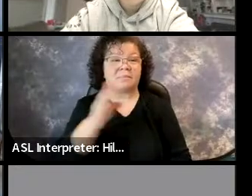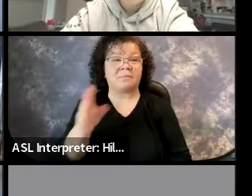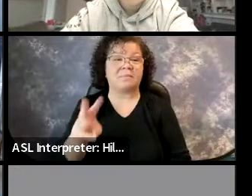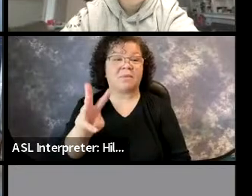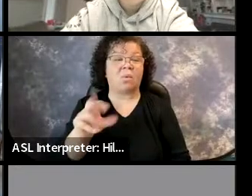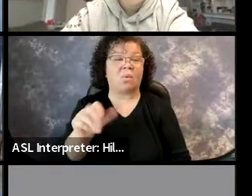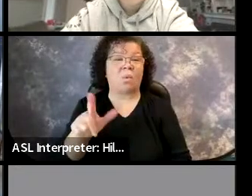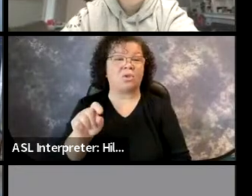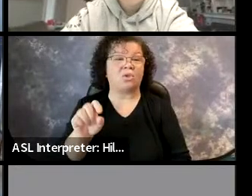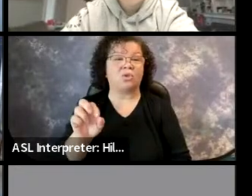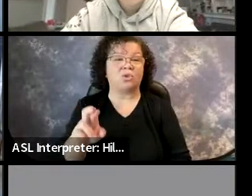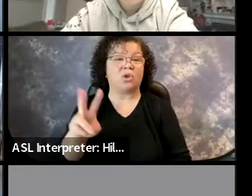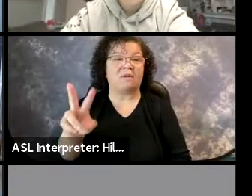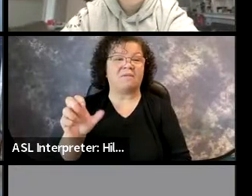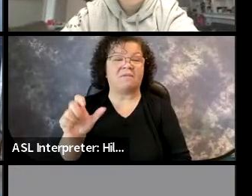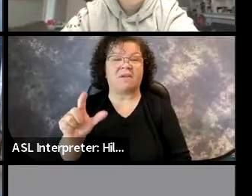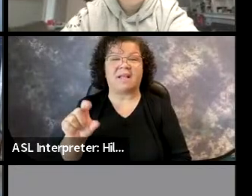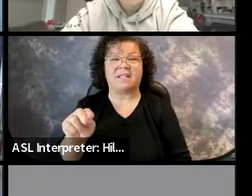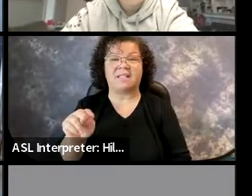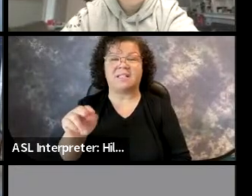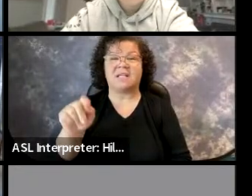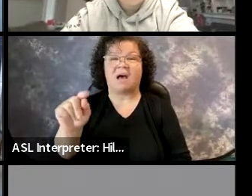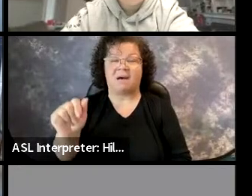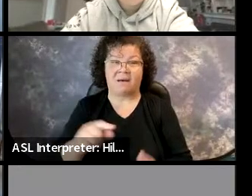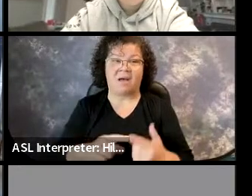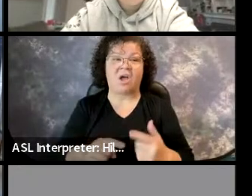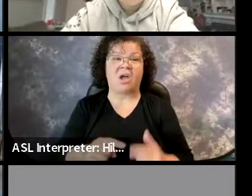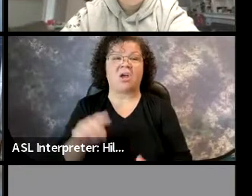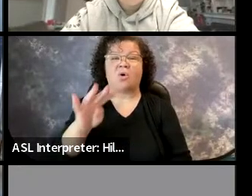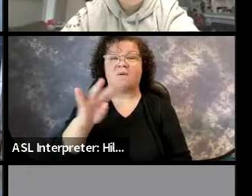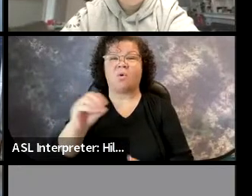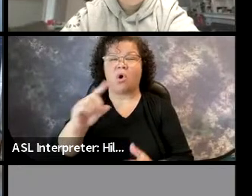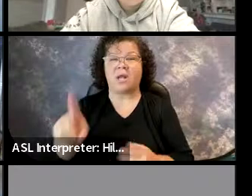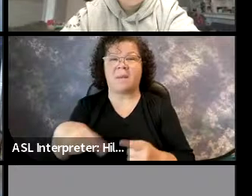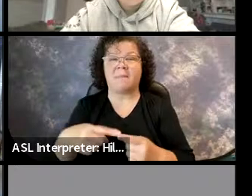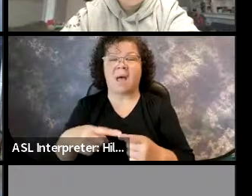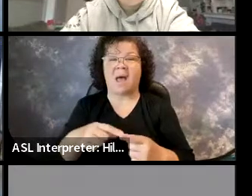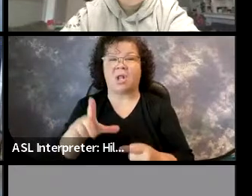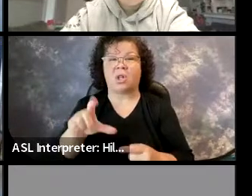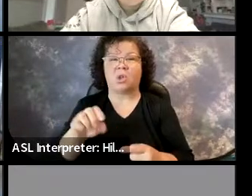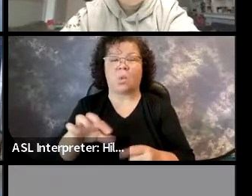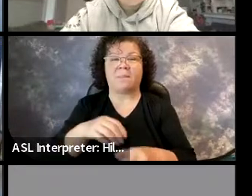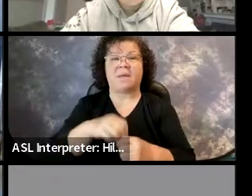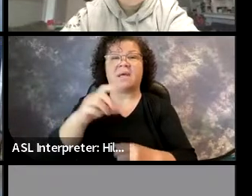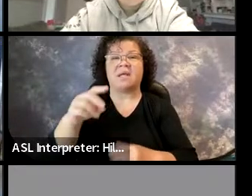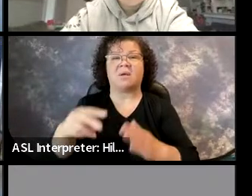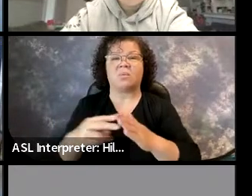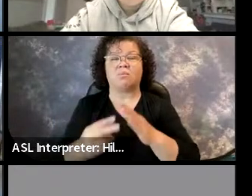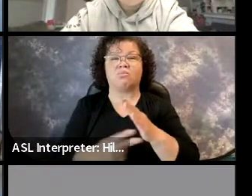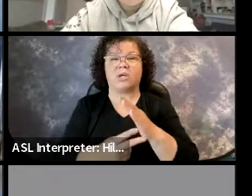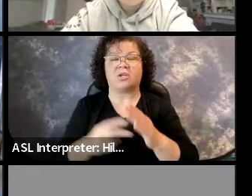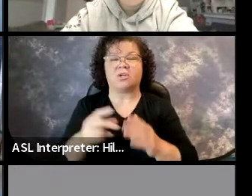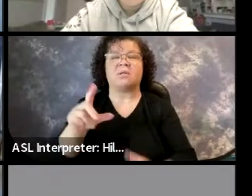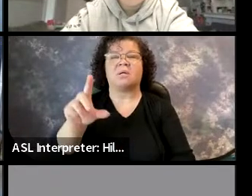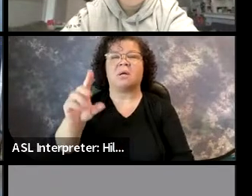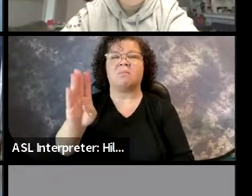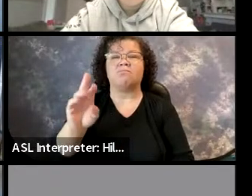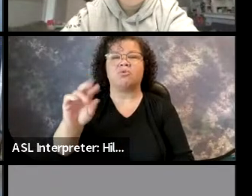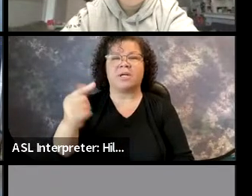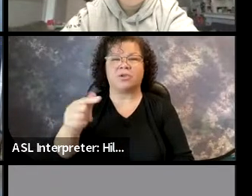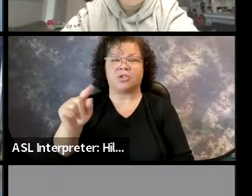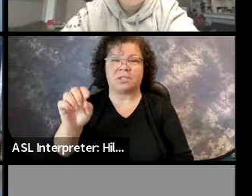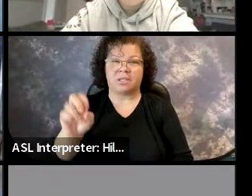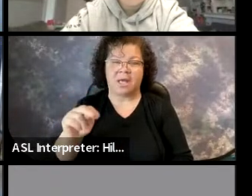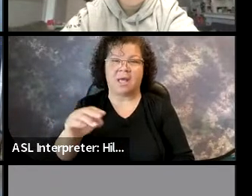Shabana. Hi, Walter Valenta, 40 Mile Loop in Bridgeton neighborhood. And not to sound trite, but my